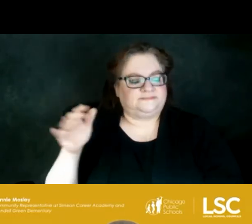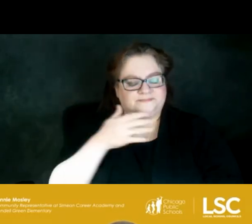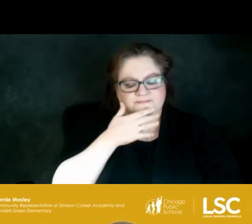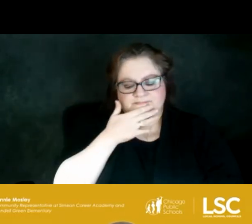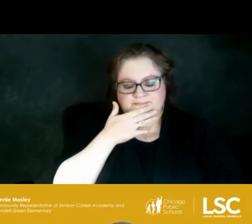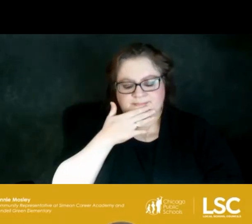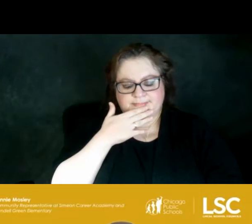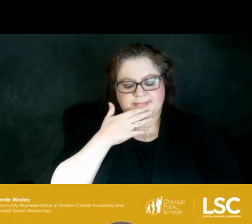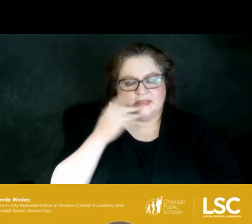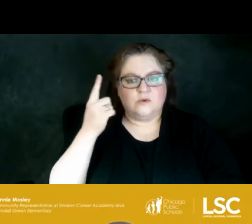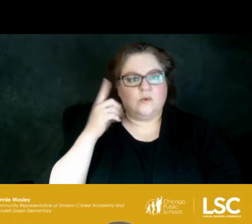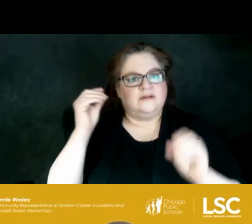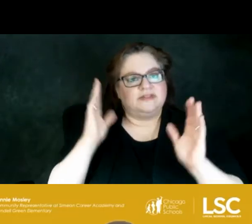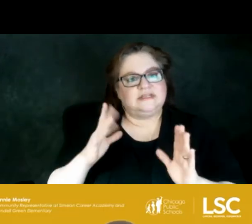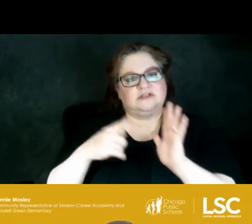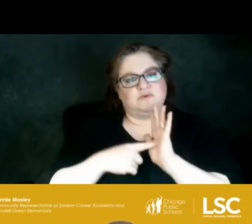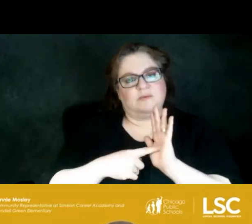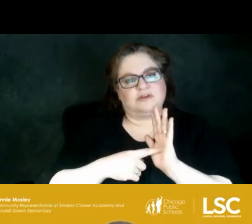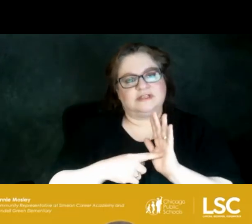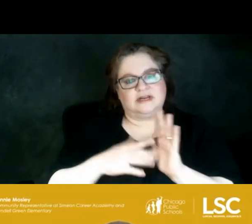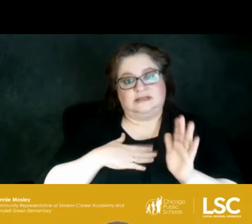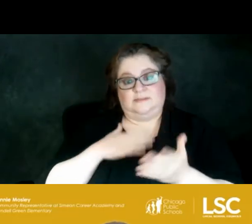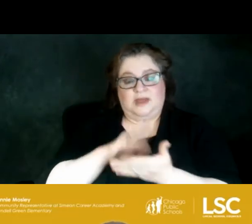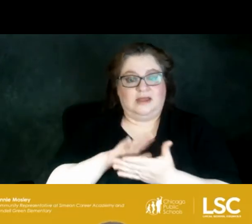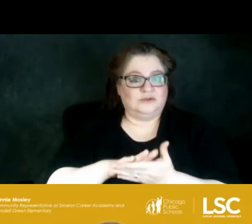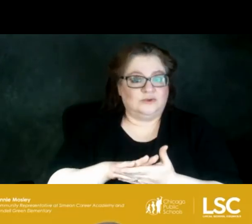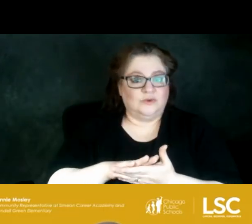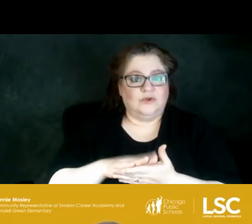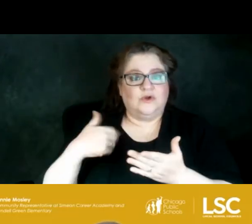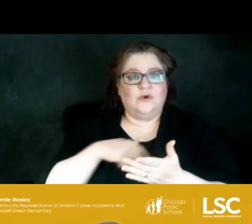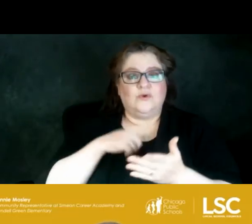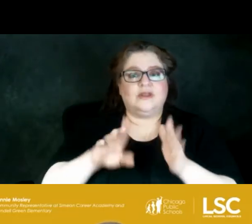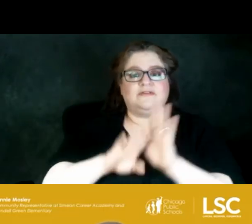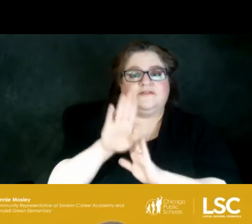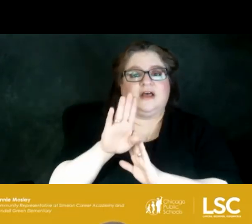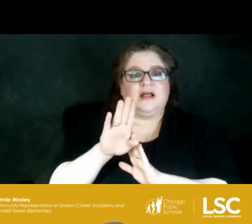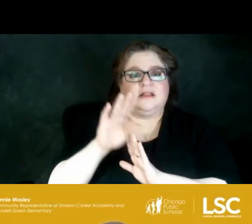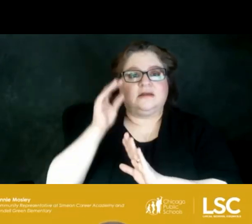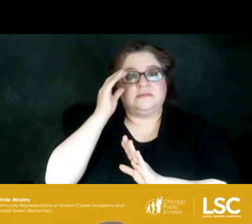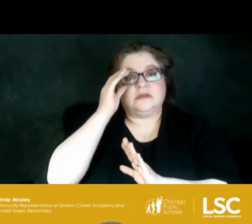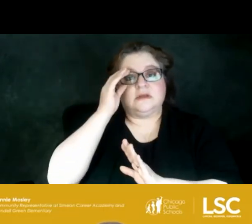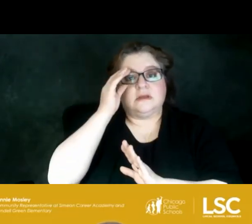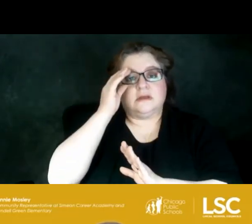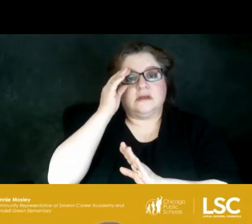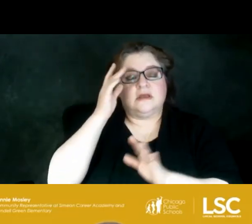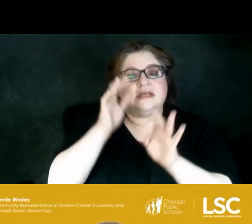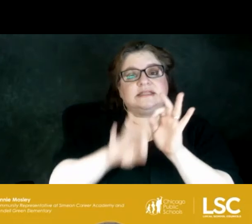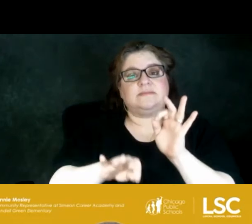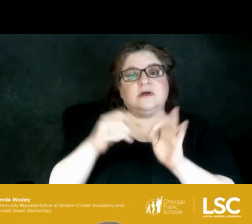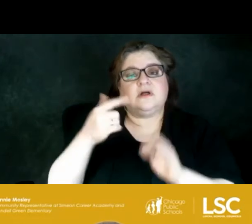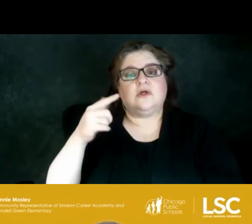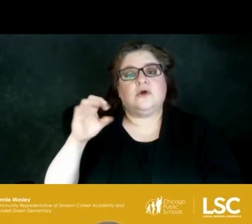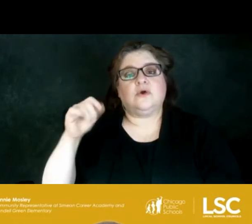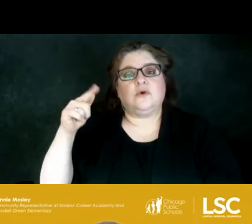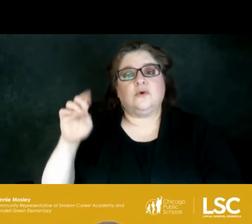one of the teachers representatives at my school, we've developed a simple Google form that